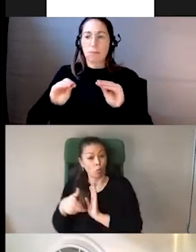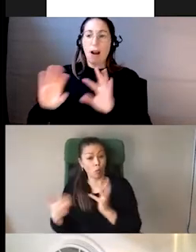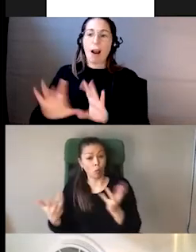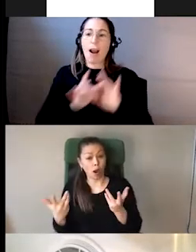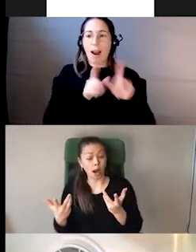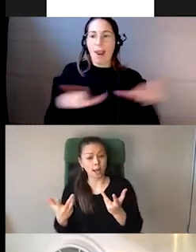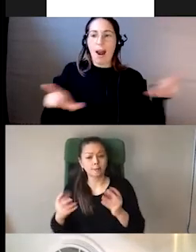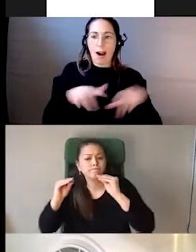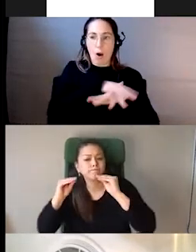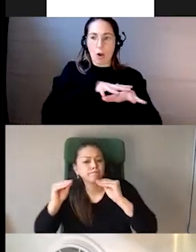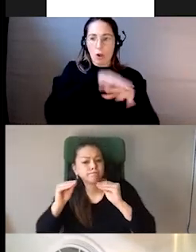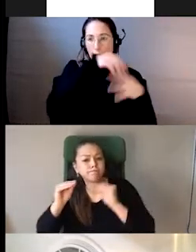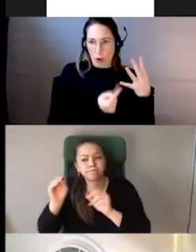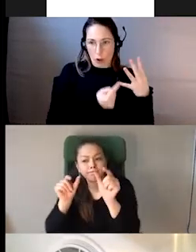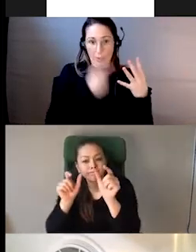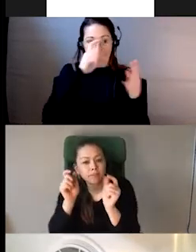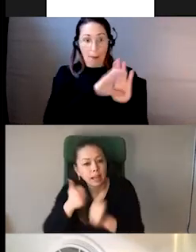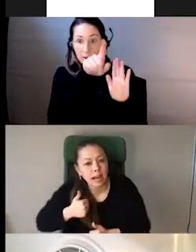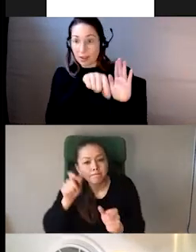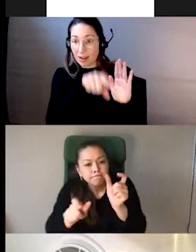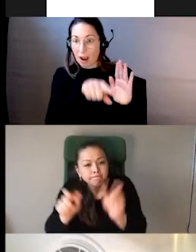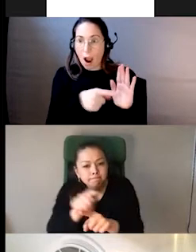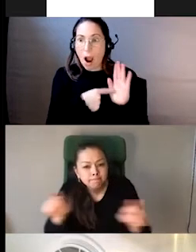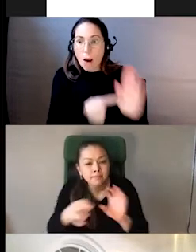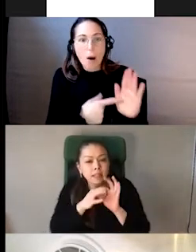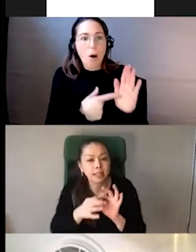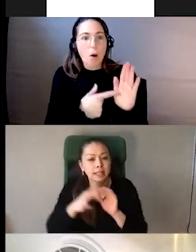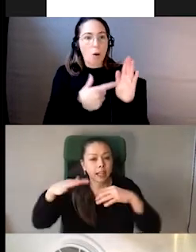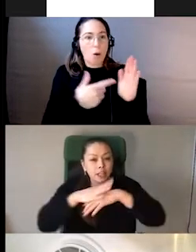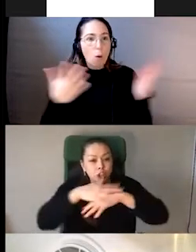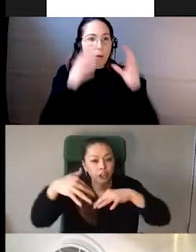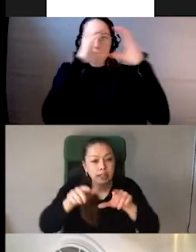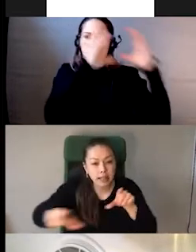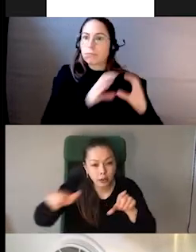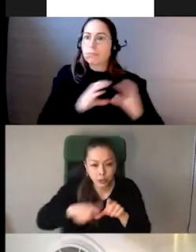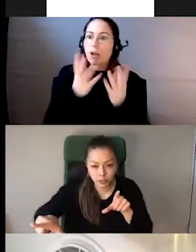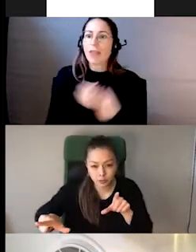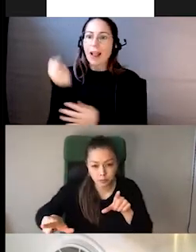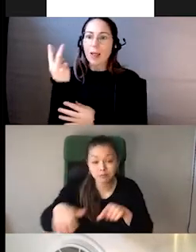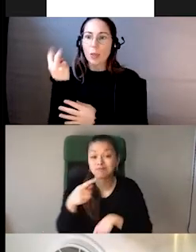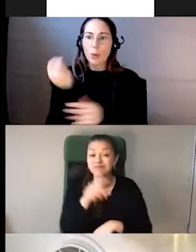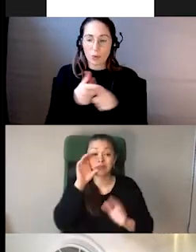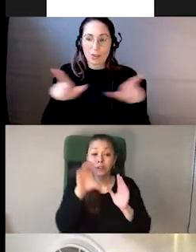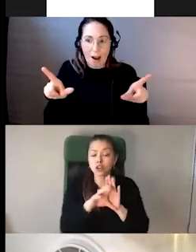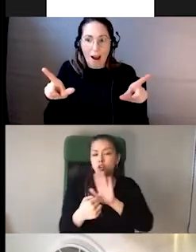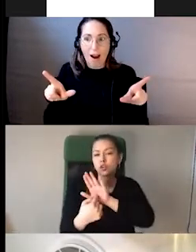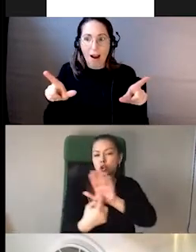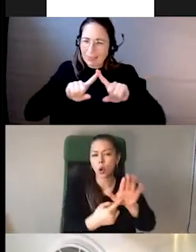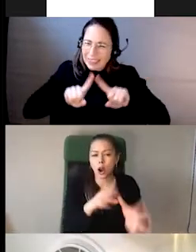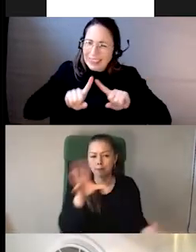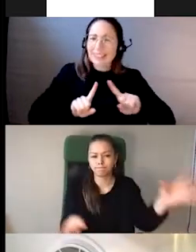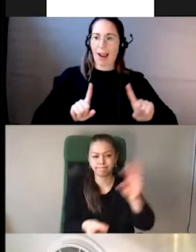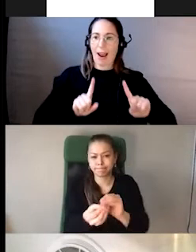image shows the relative sizes of the 12 Indigenous language families in Canada, and it shows